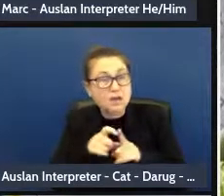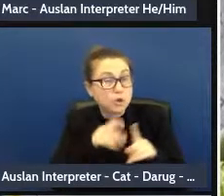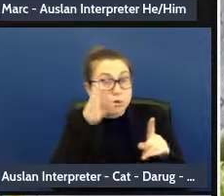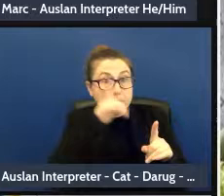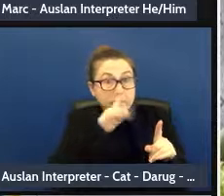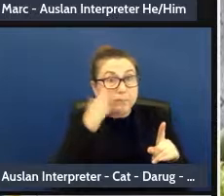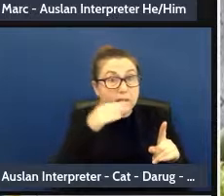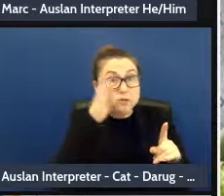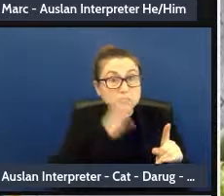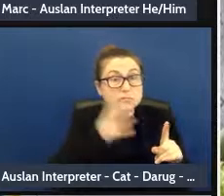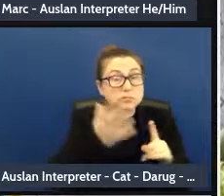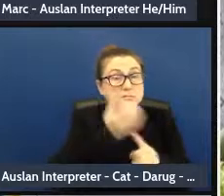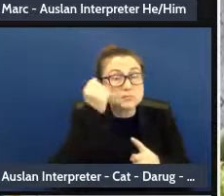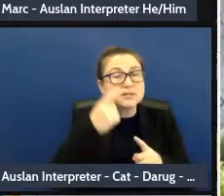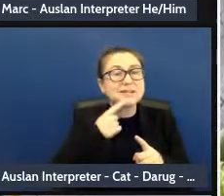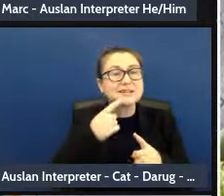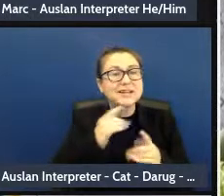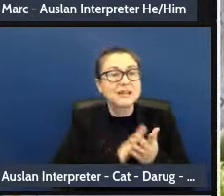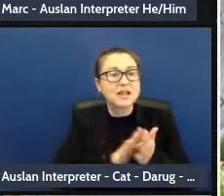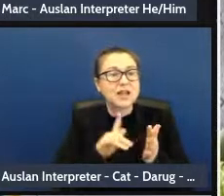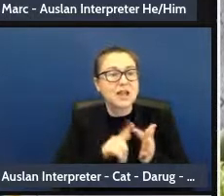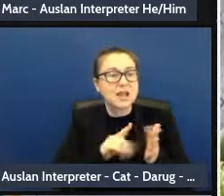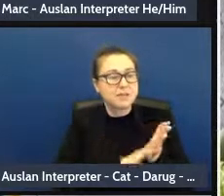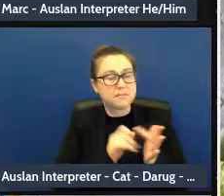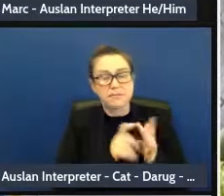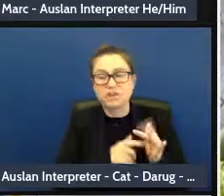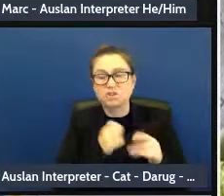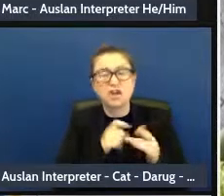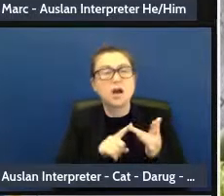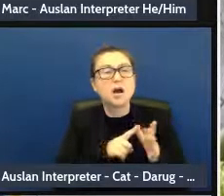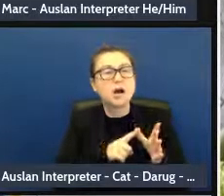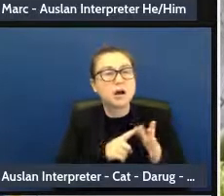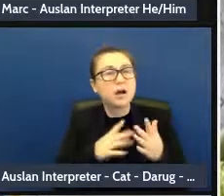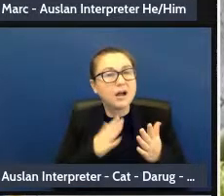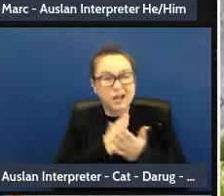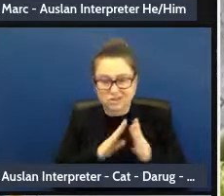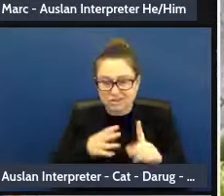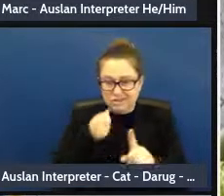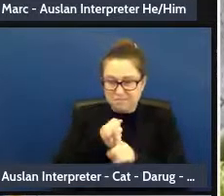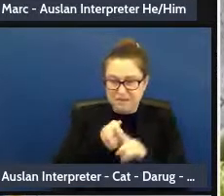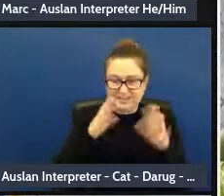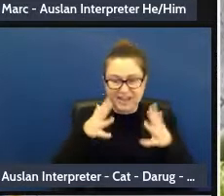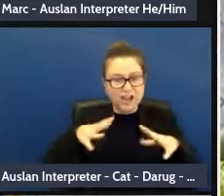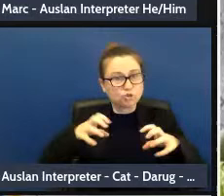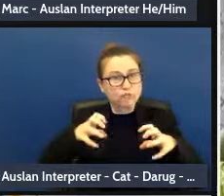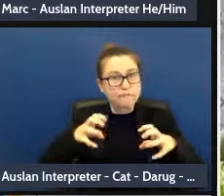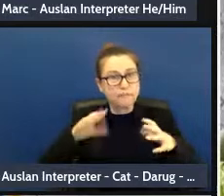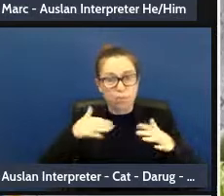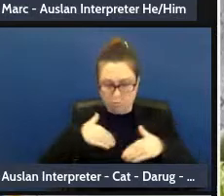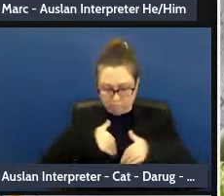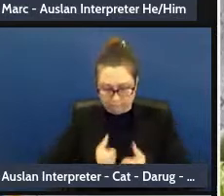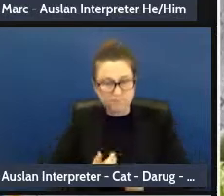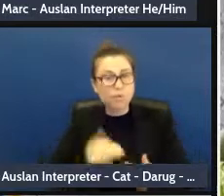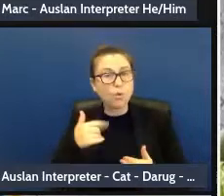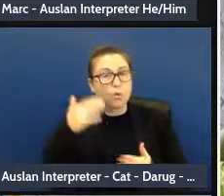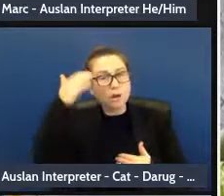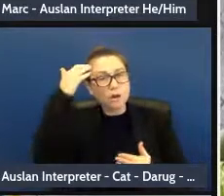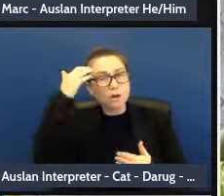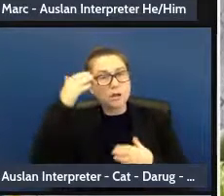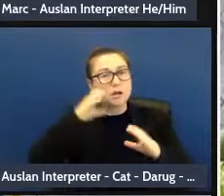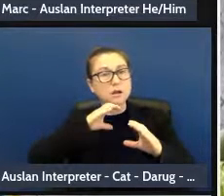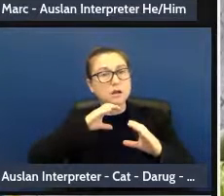like hemiplegia, that affects hand grip and movement, or fatigue, or aphasia that can affect your